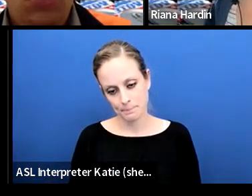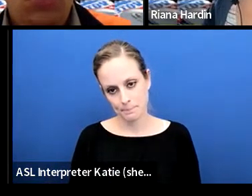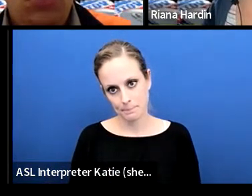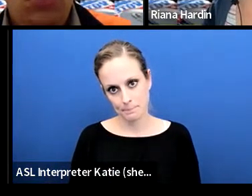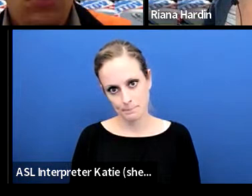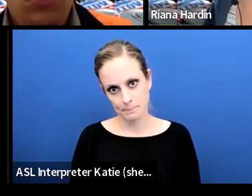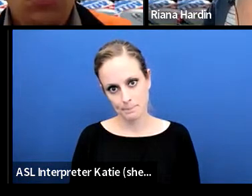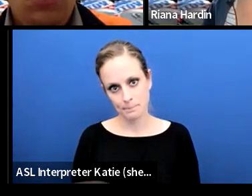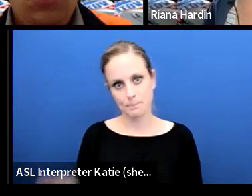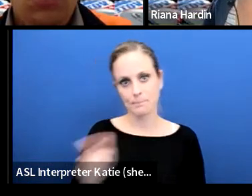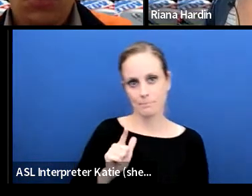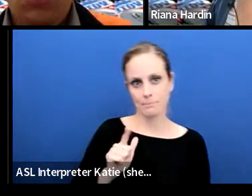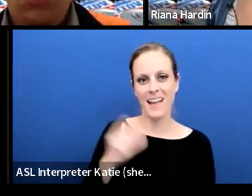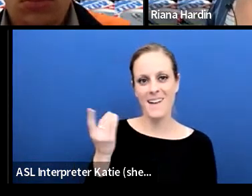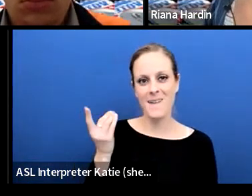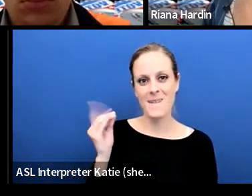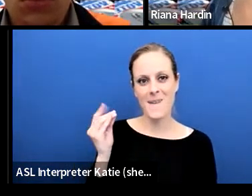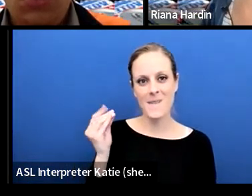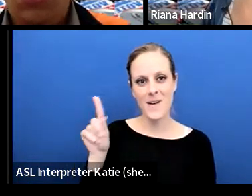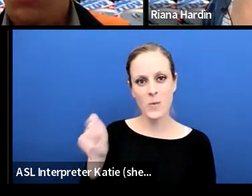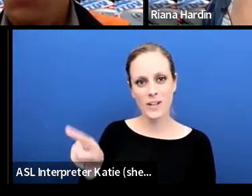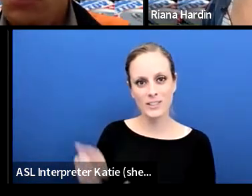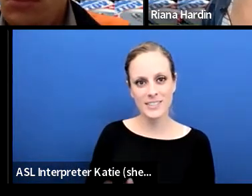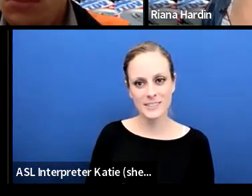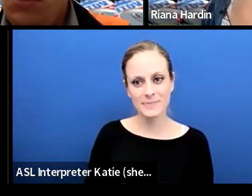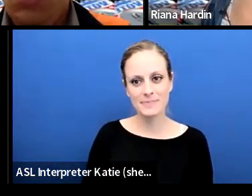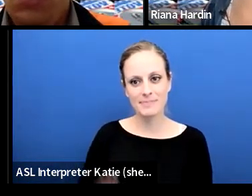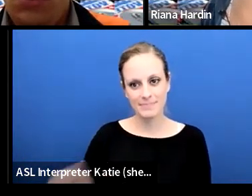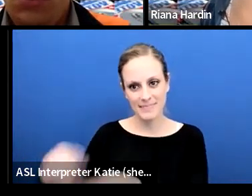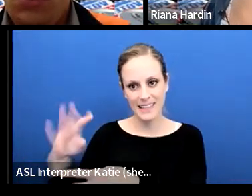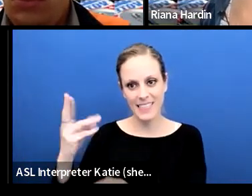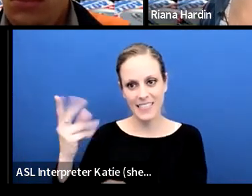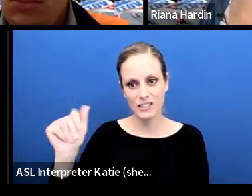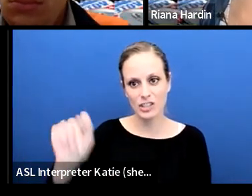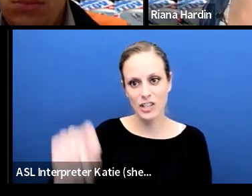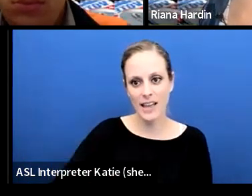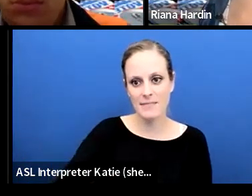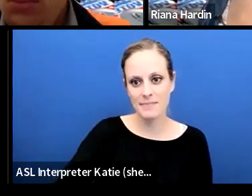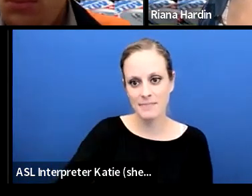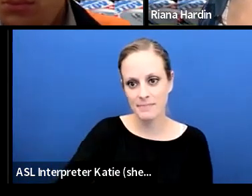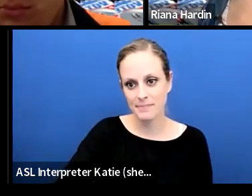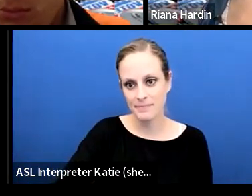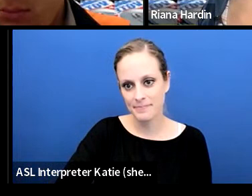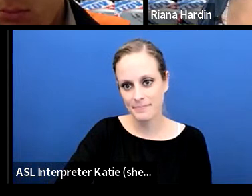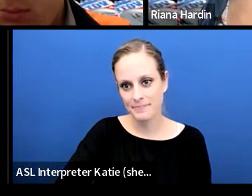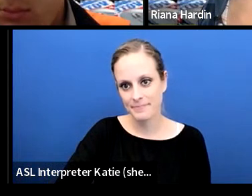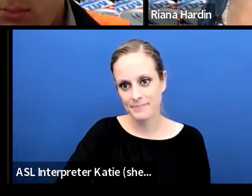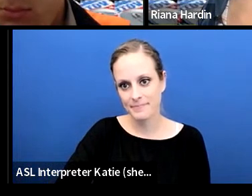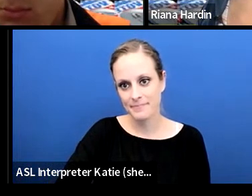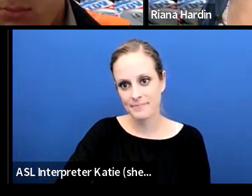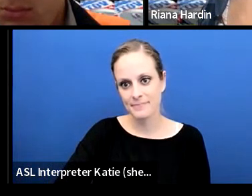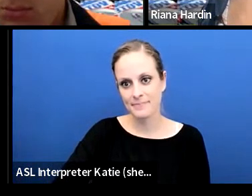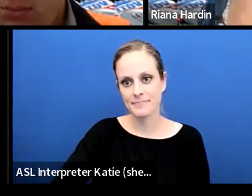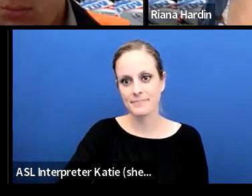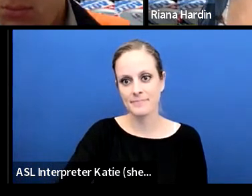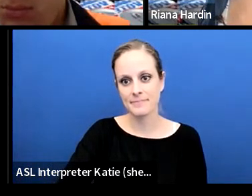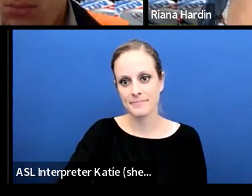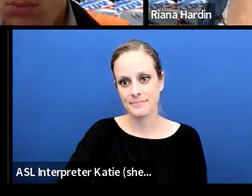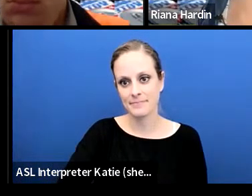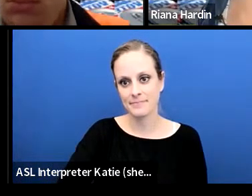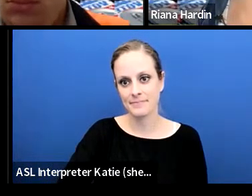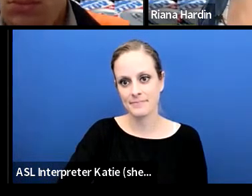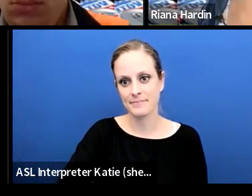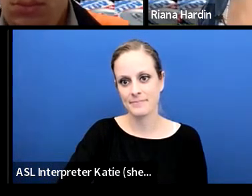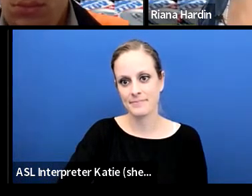Okay, we do have one more question that came into the chat. So the question is, do you find that